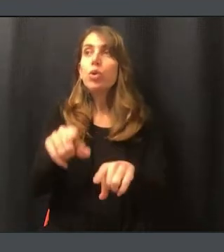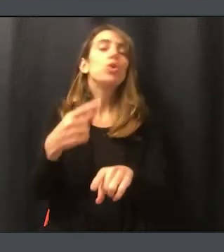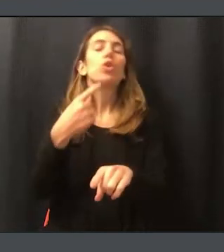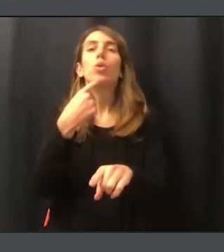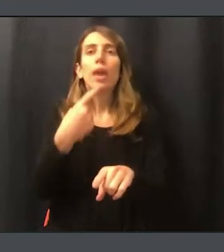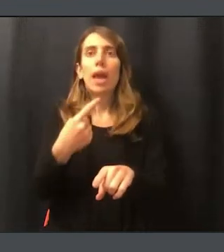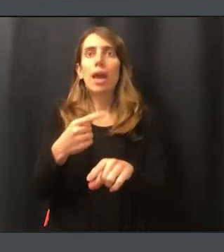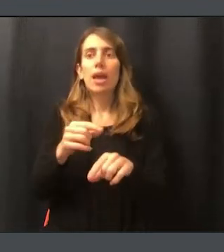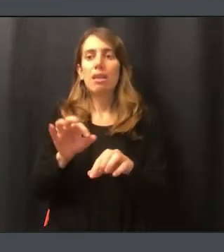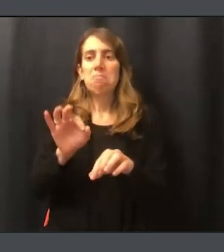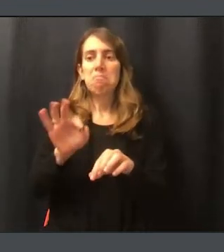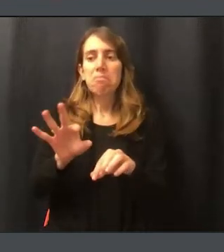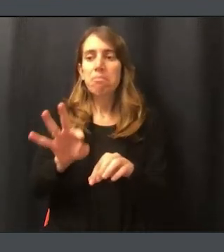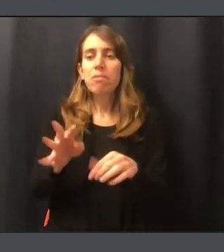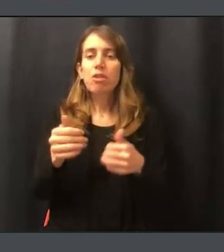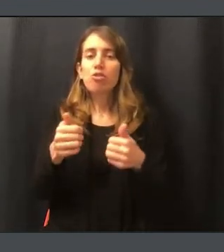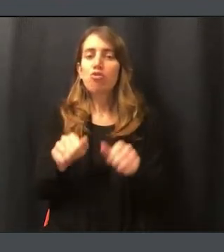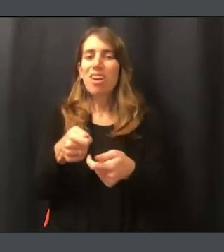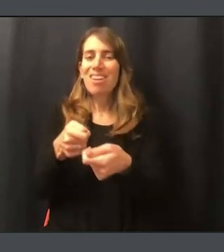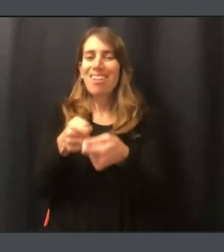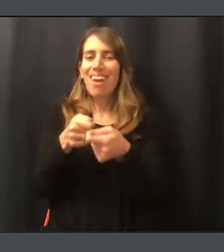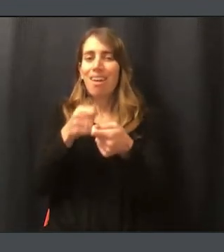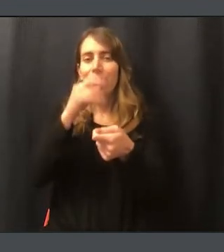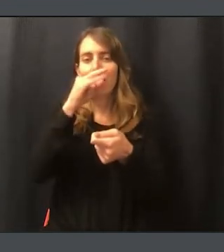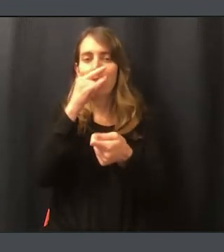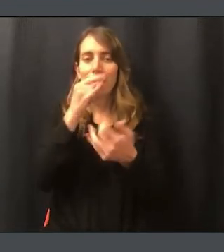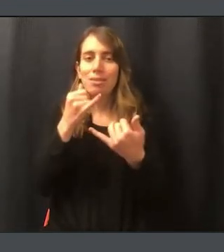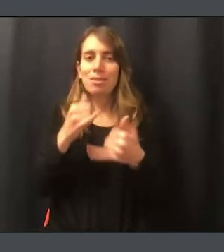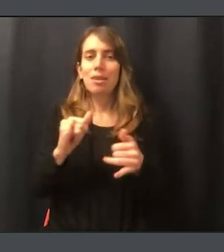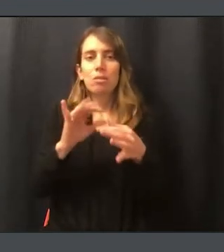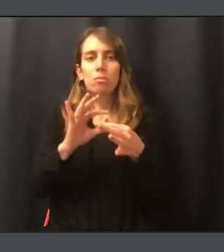free courses you can access to kind of get an idea of how to elicit these samples.